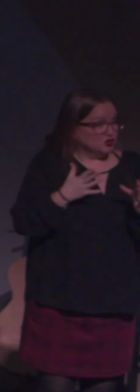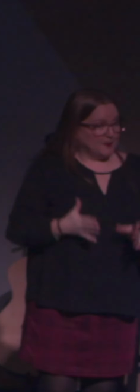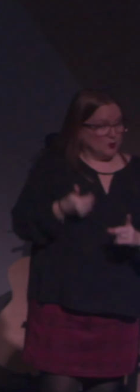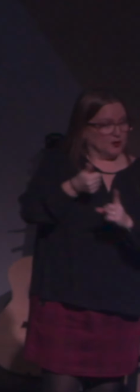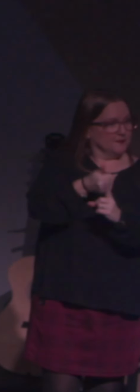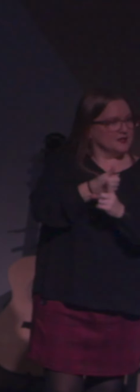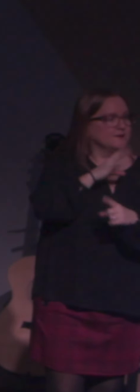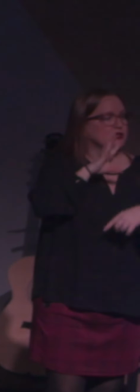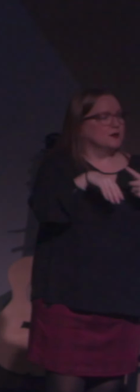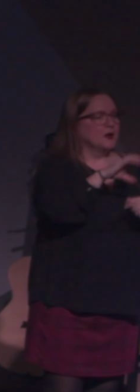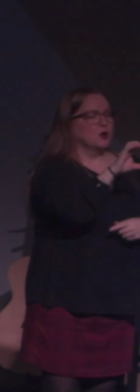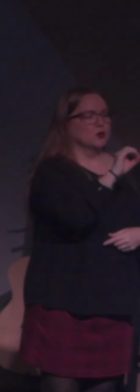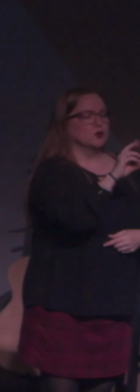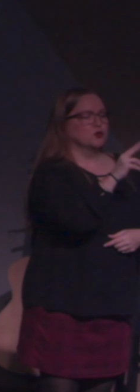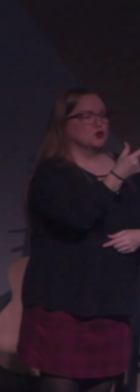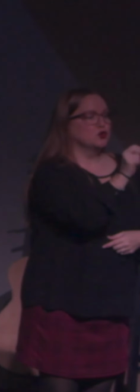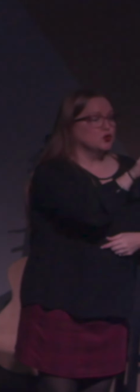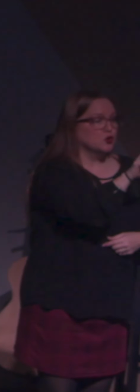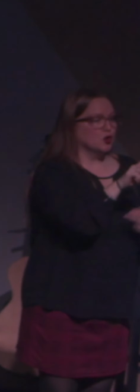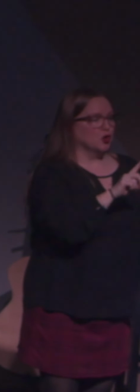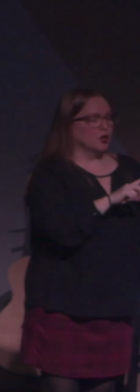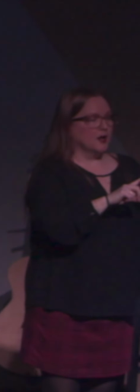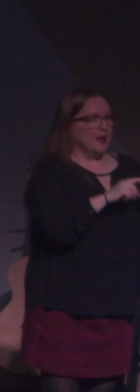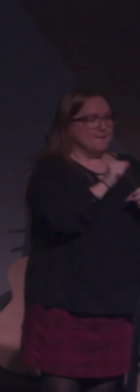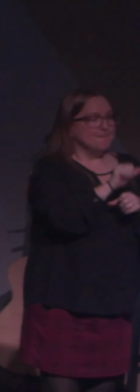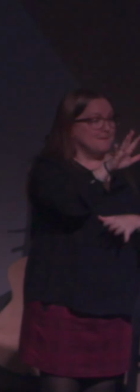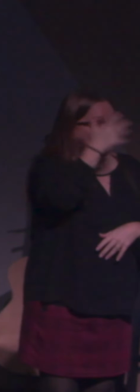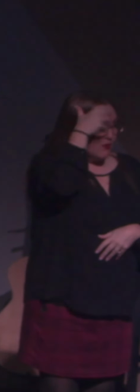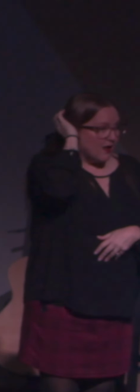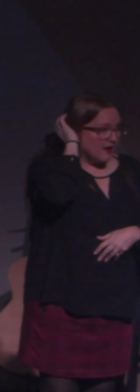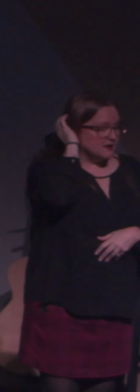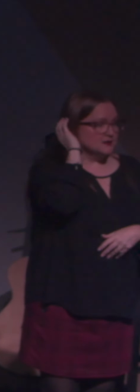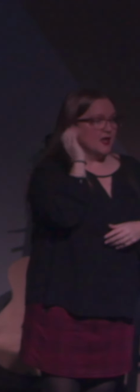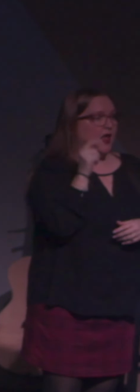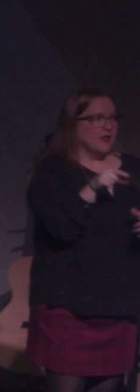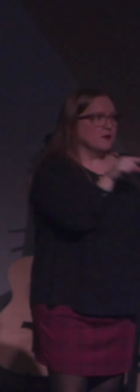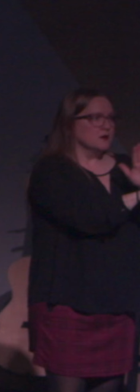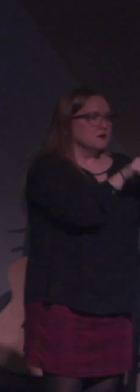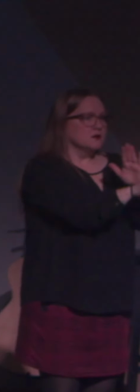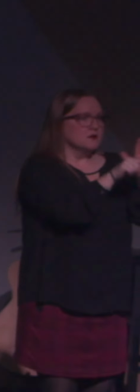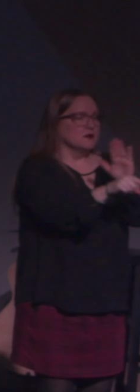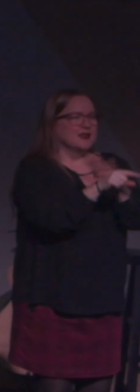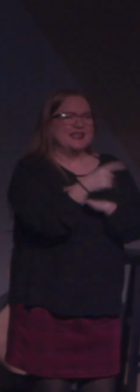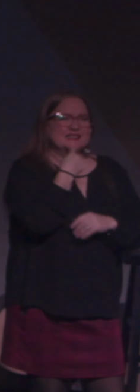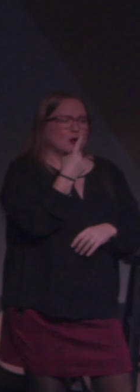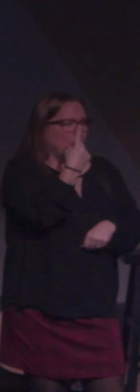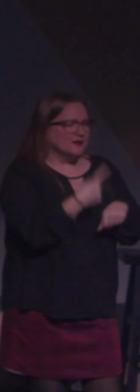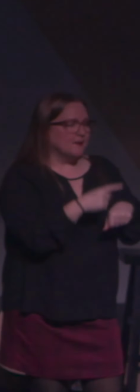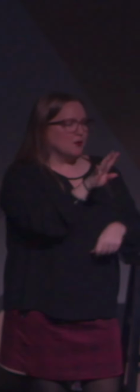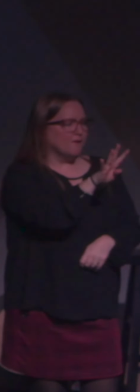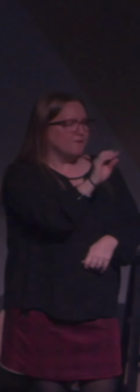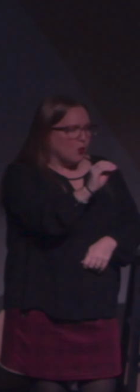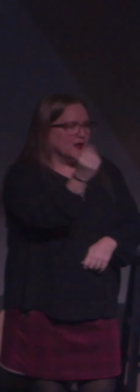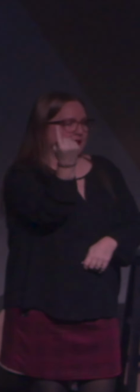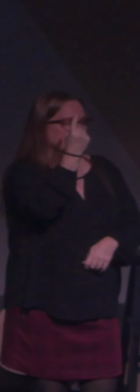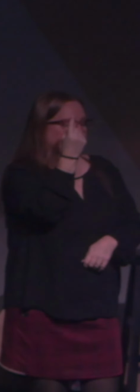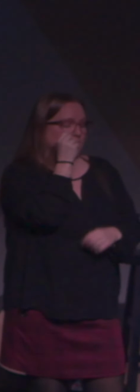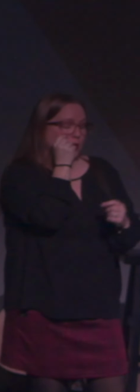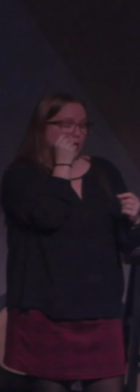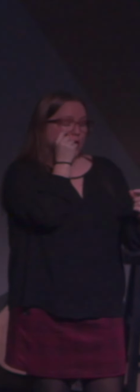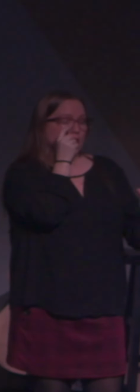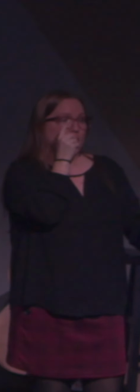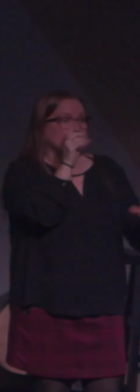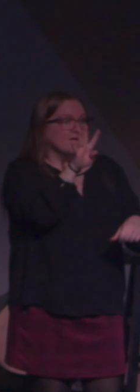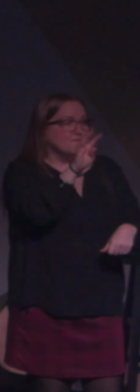about the cougars and the mountain lions. And they killed tons and tons. As a matter of fact, he talks about one time when I think there was 40-something, he woke up and 40-something